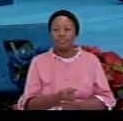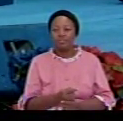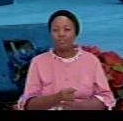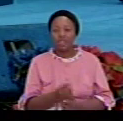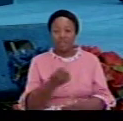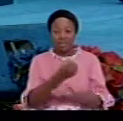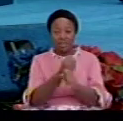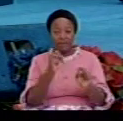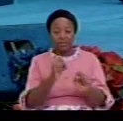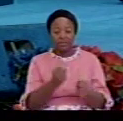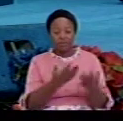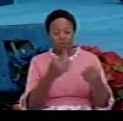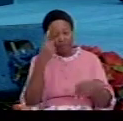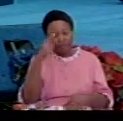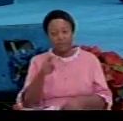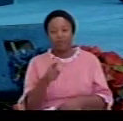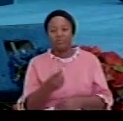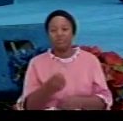Salvation waiting for you.